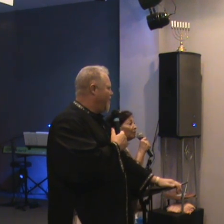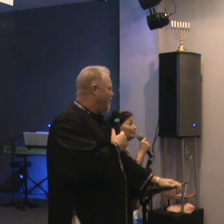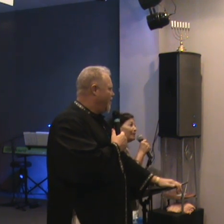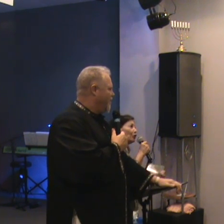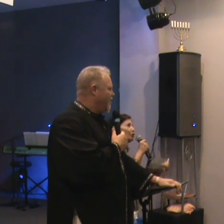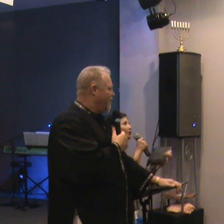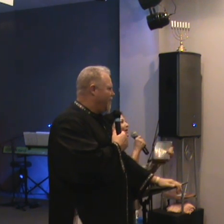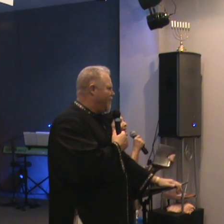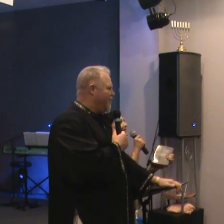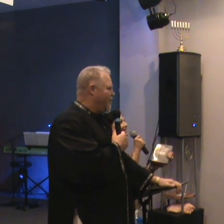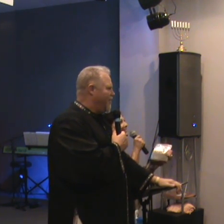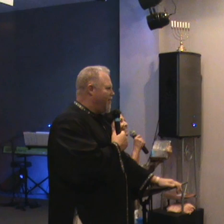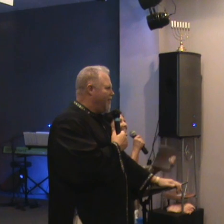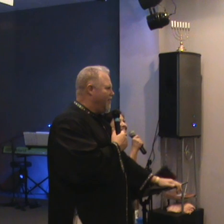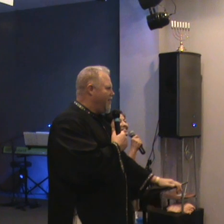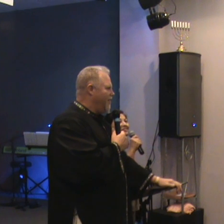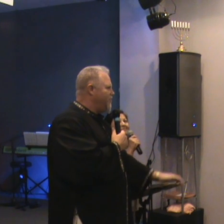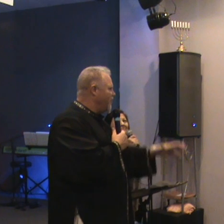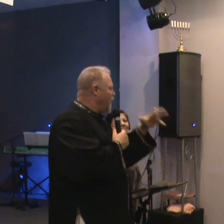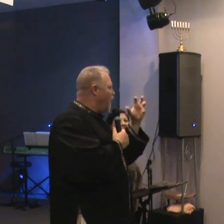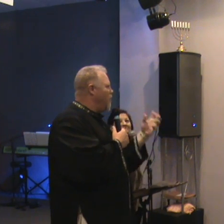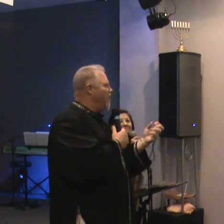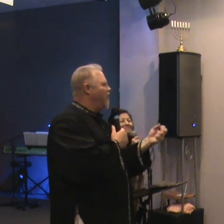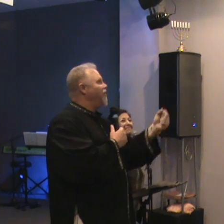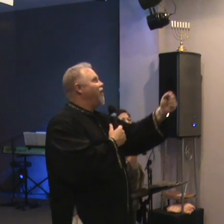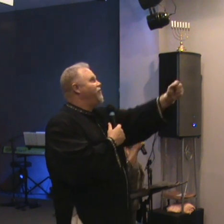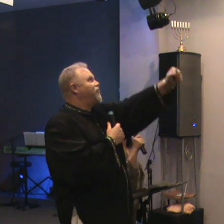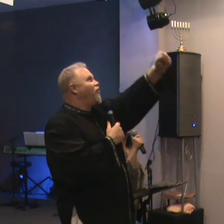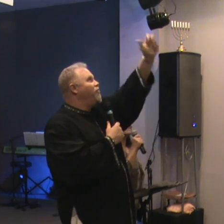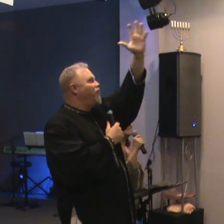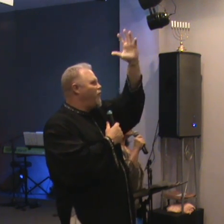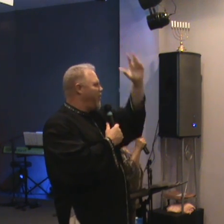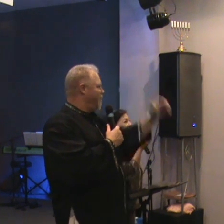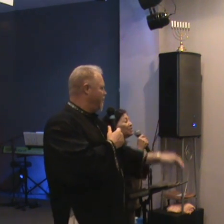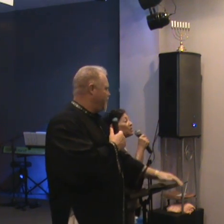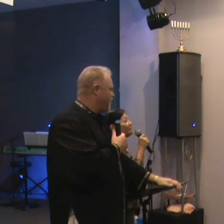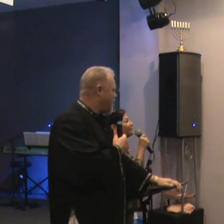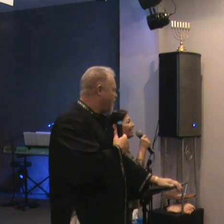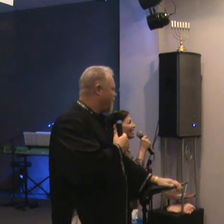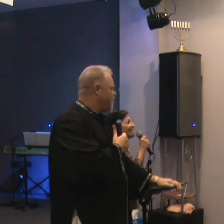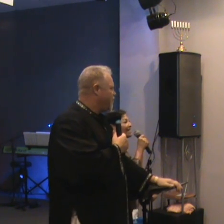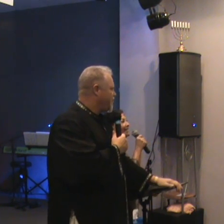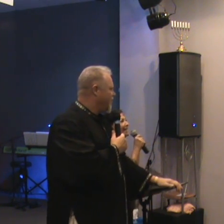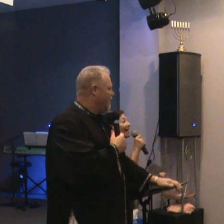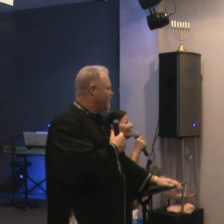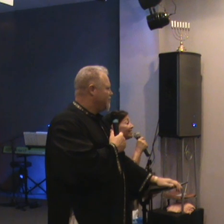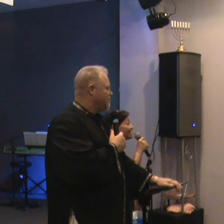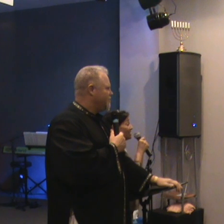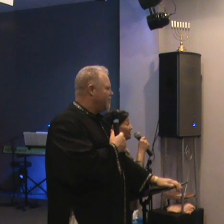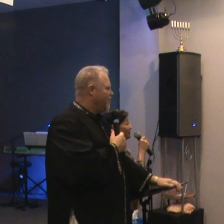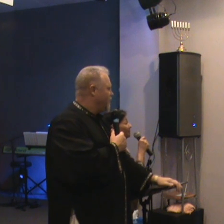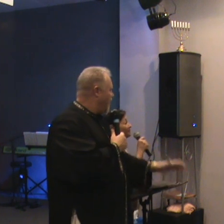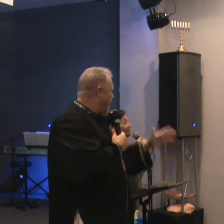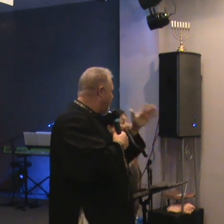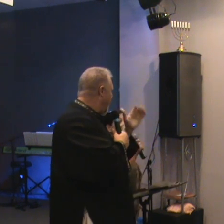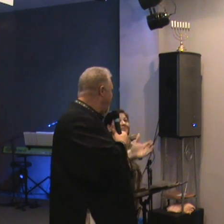el olor agradable al Señor. It's an aroma just gone before him. Es una fragancia agradable al